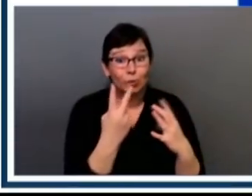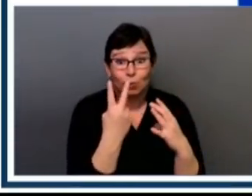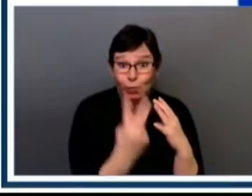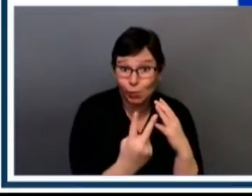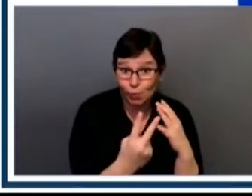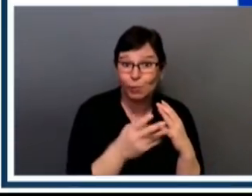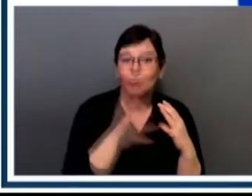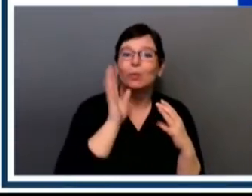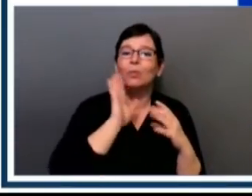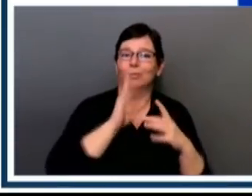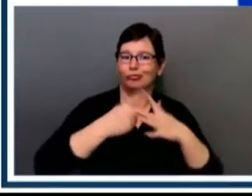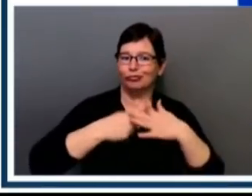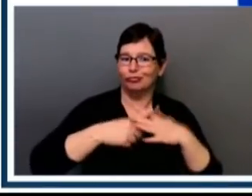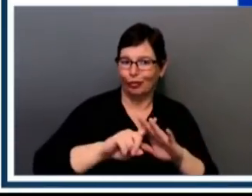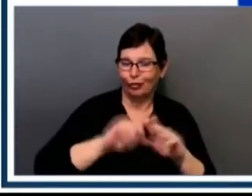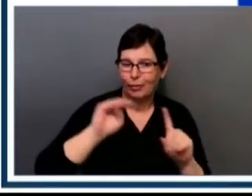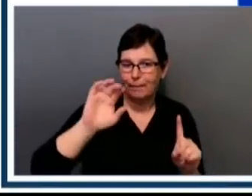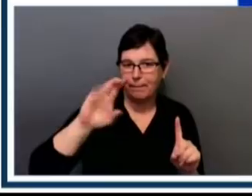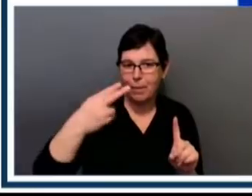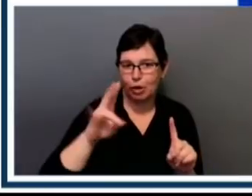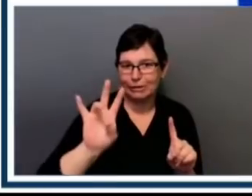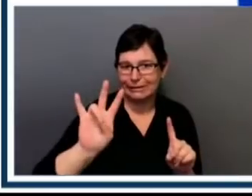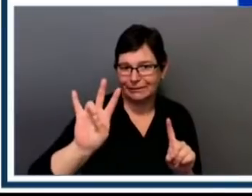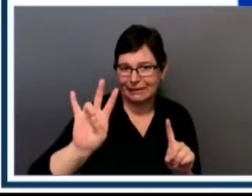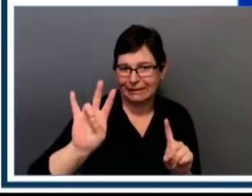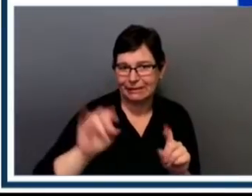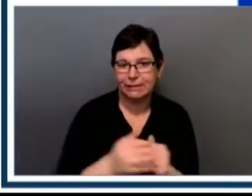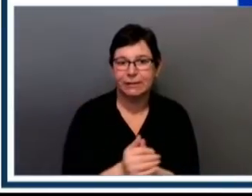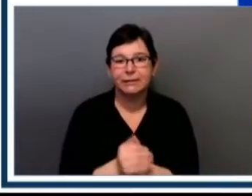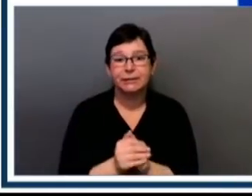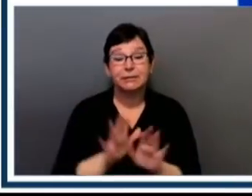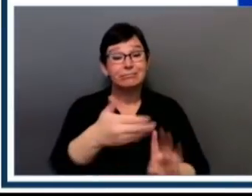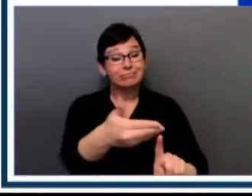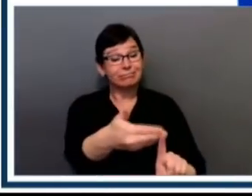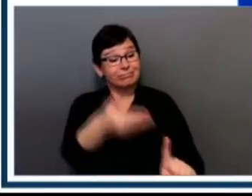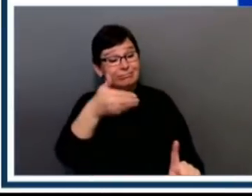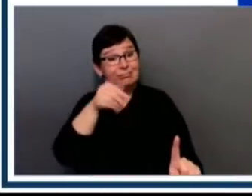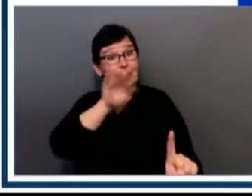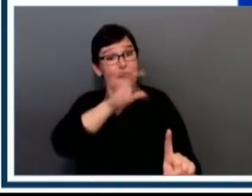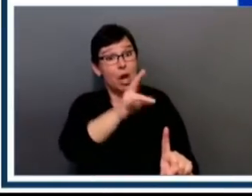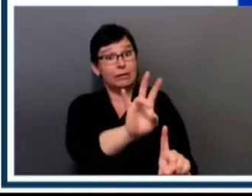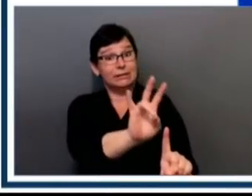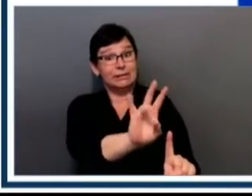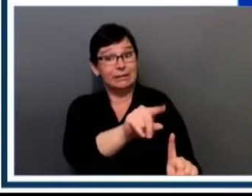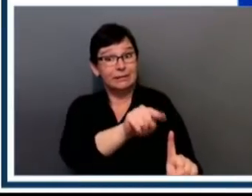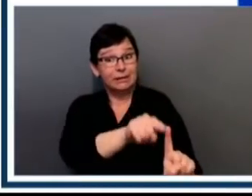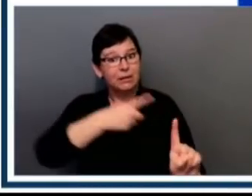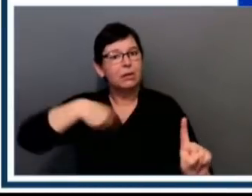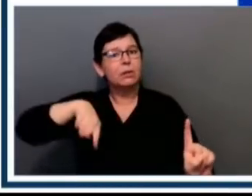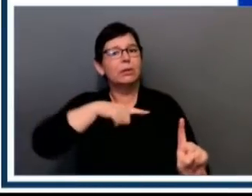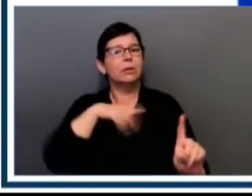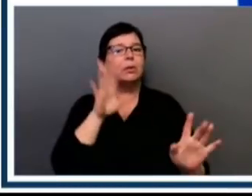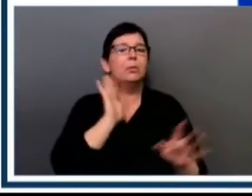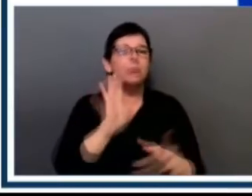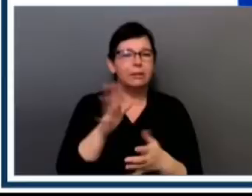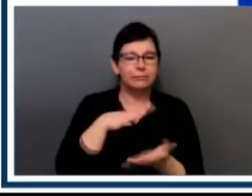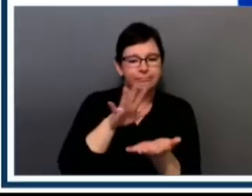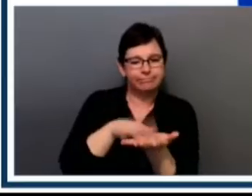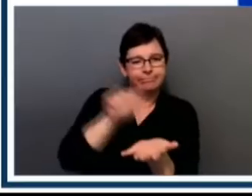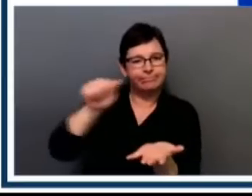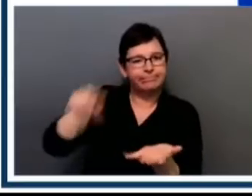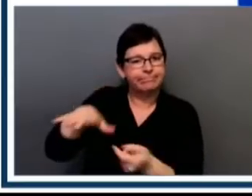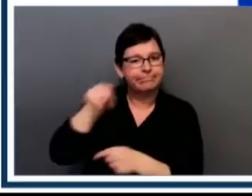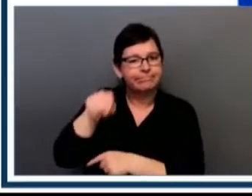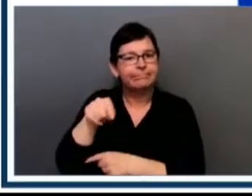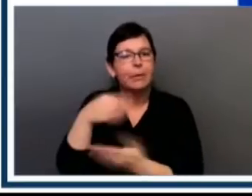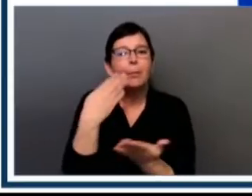see the removal of the proof of vaccine. The proof of vaccine will be eliminated on Monday, March 28th. The